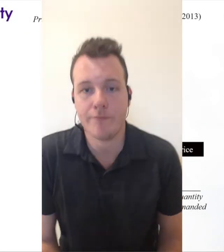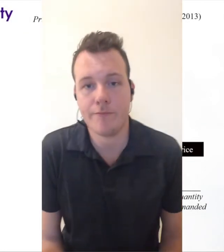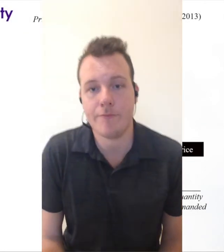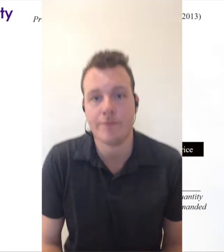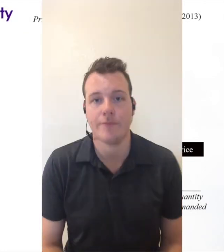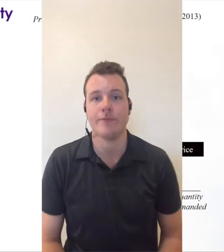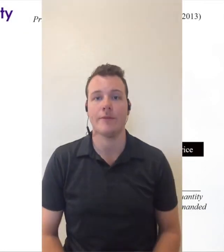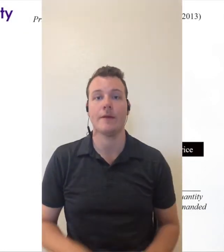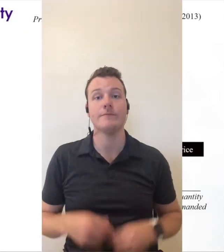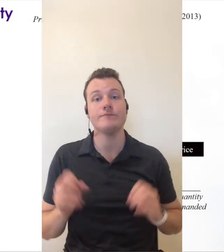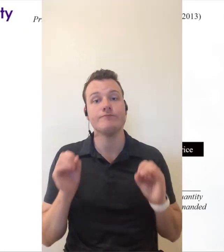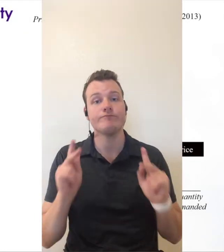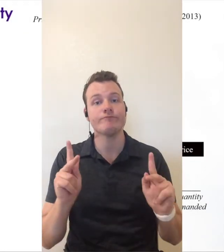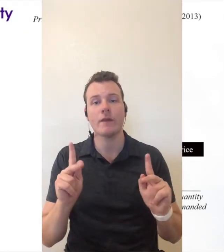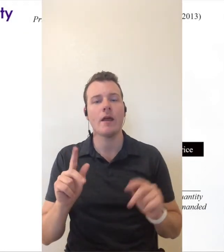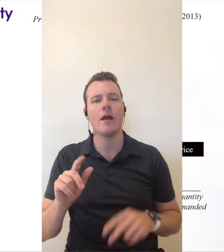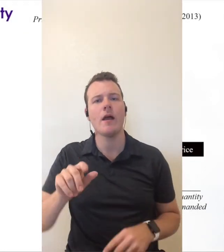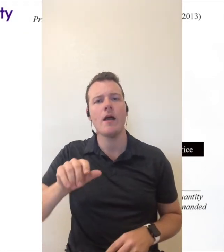Okay.